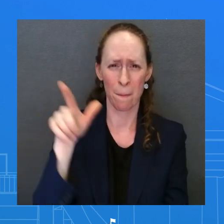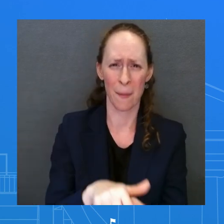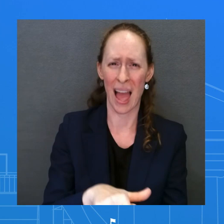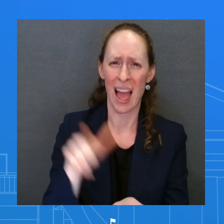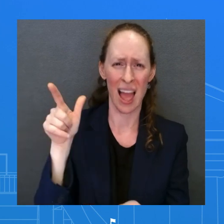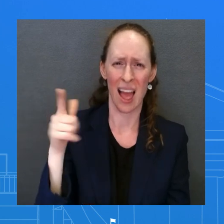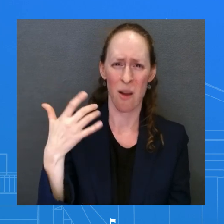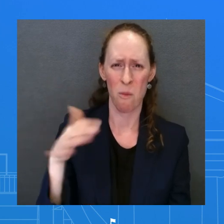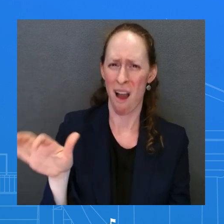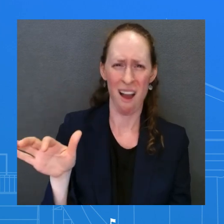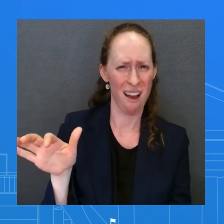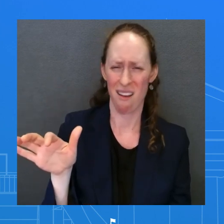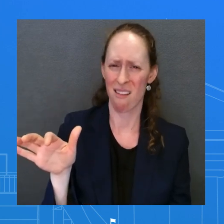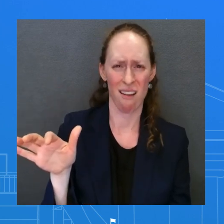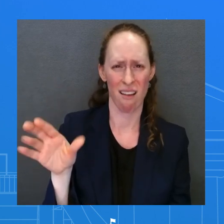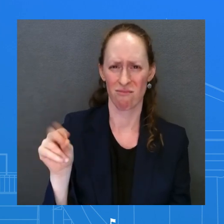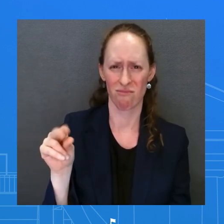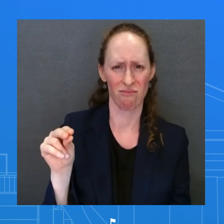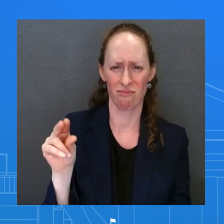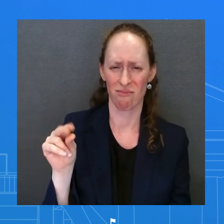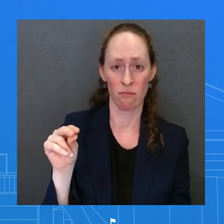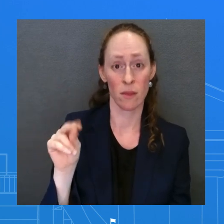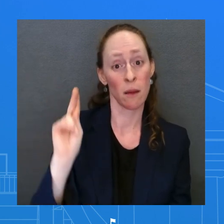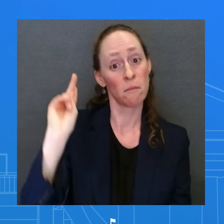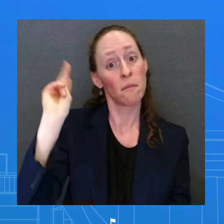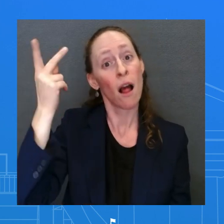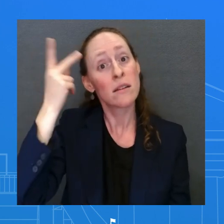clear. We've seen that in majority of